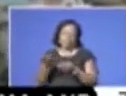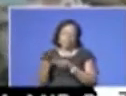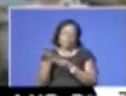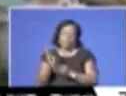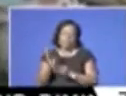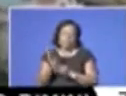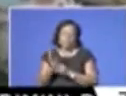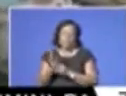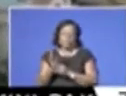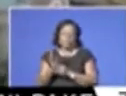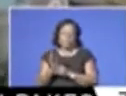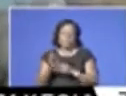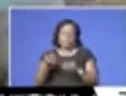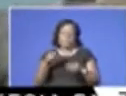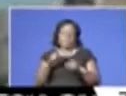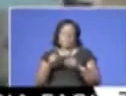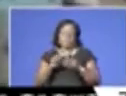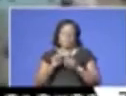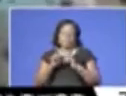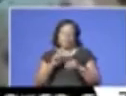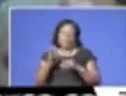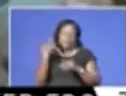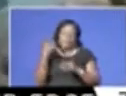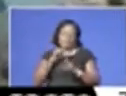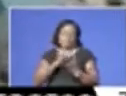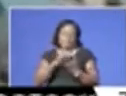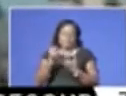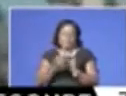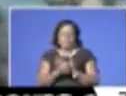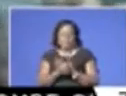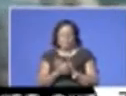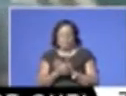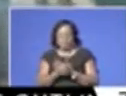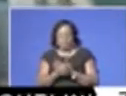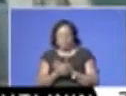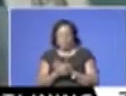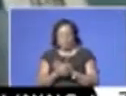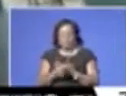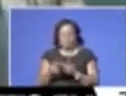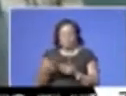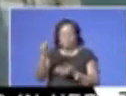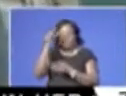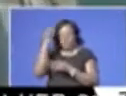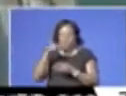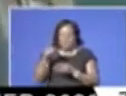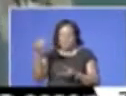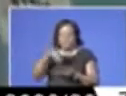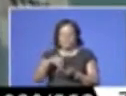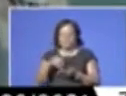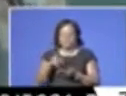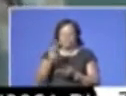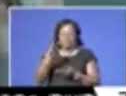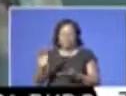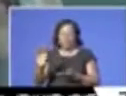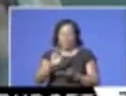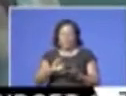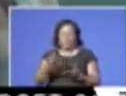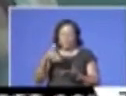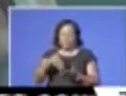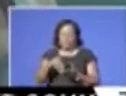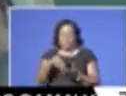last September, but in February announced a doubling of that investment to at least $200 million. The development set for Sharp